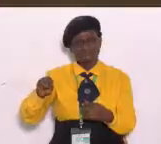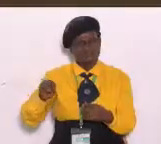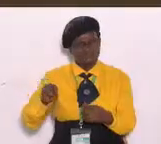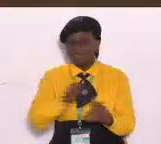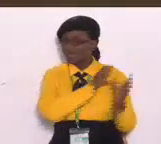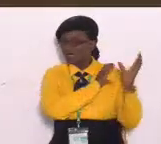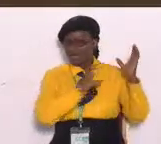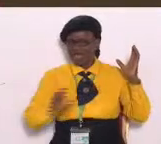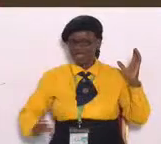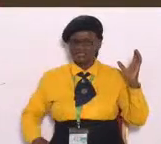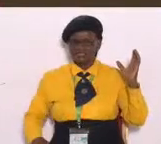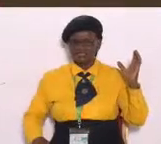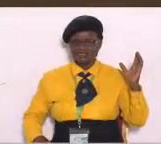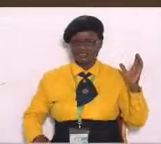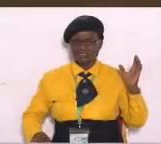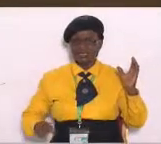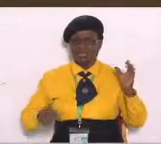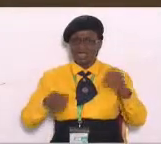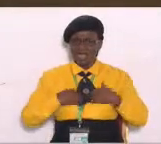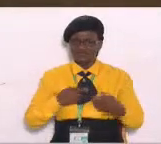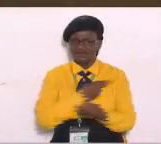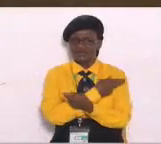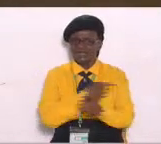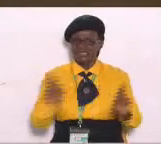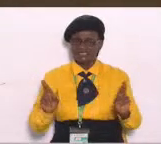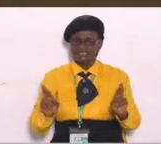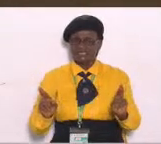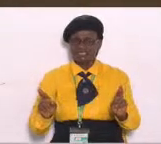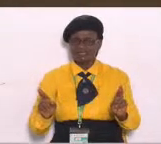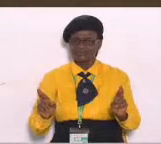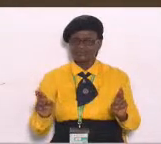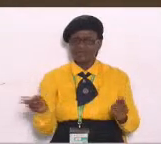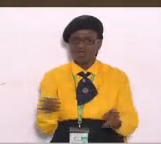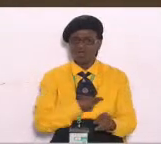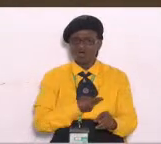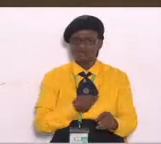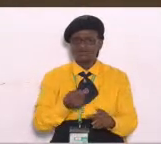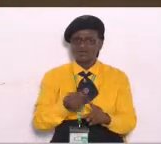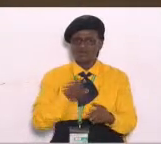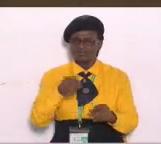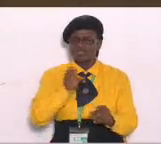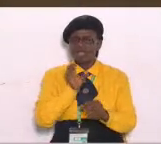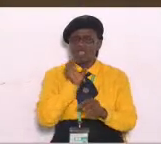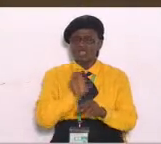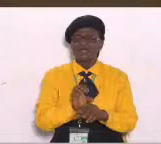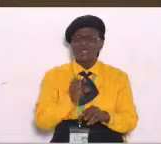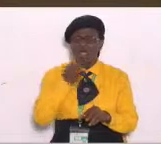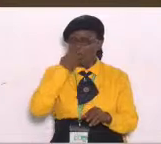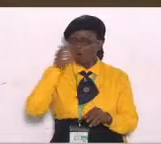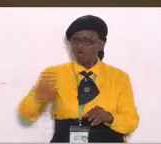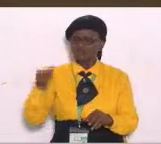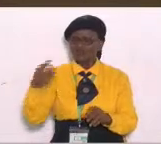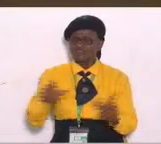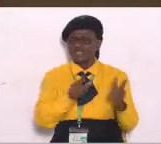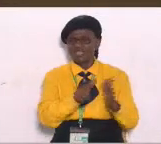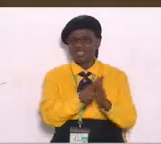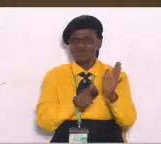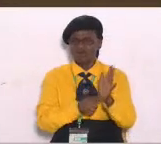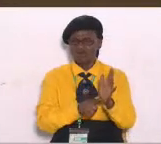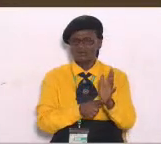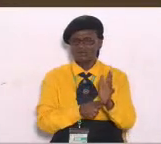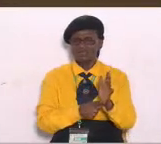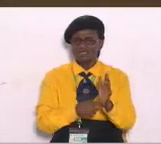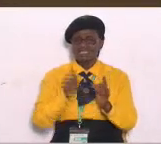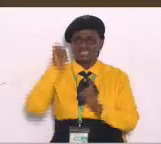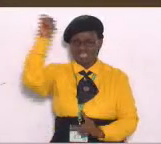Christ has redeemed us from the curse of the law, being made a curse